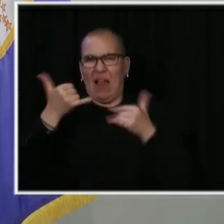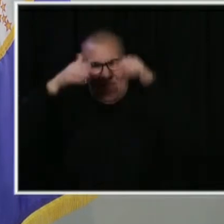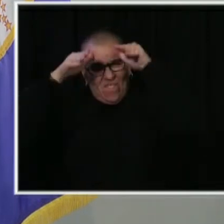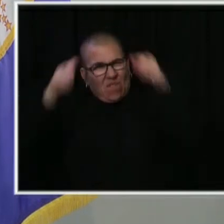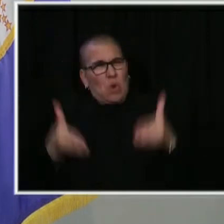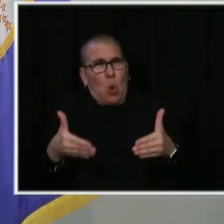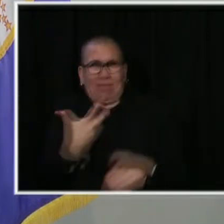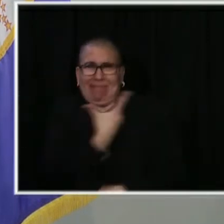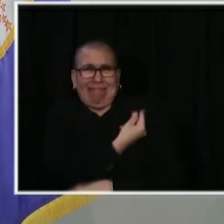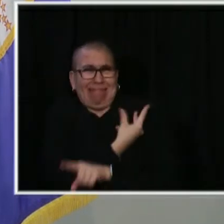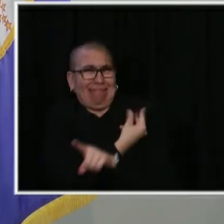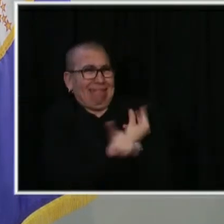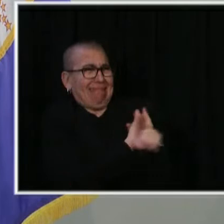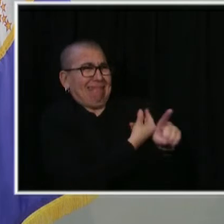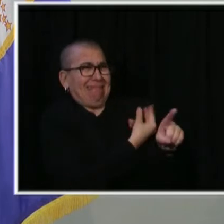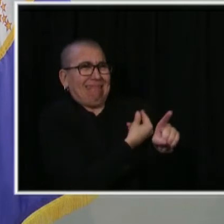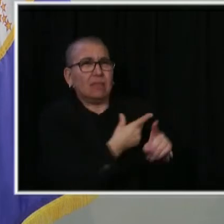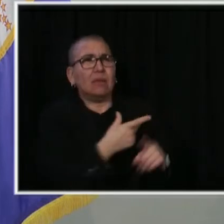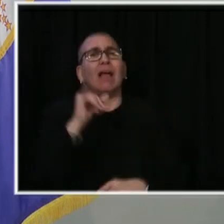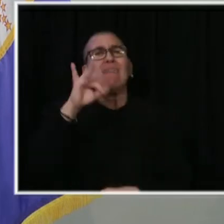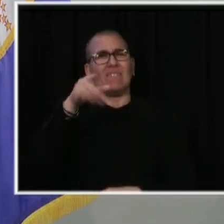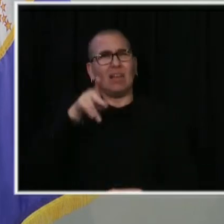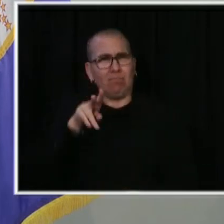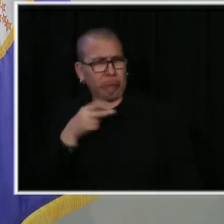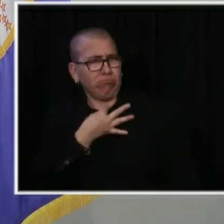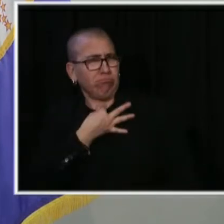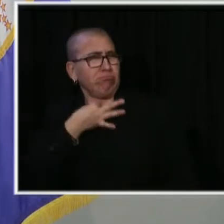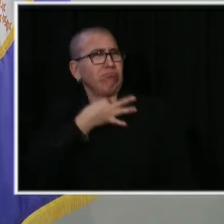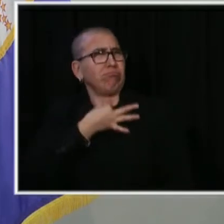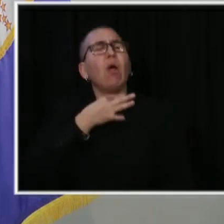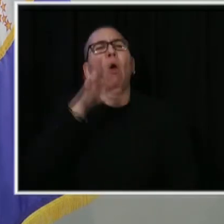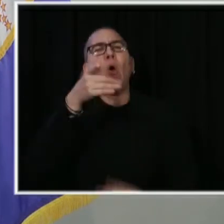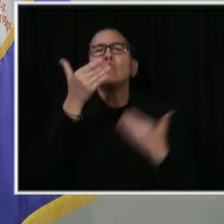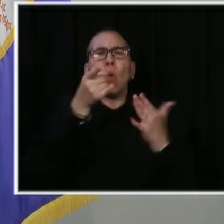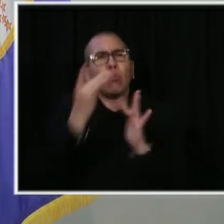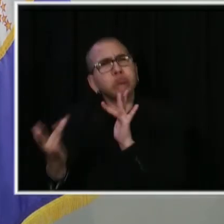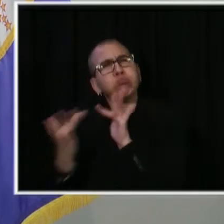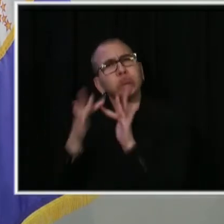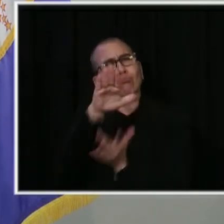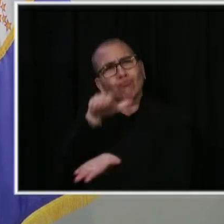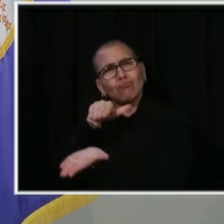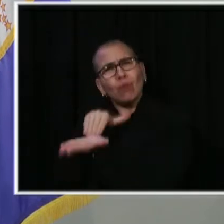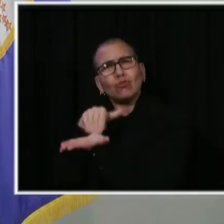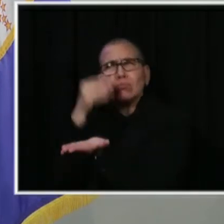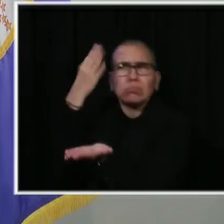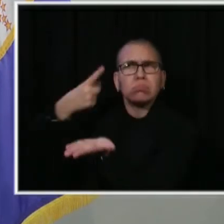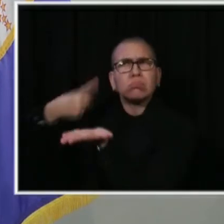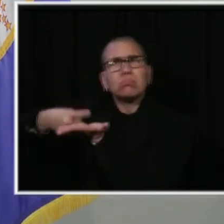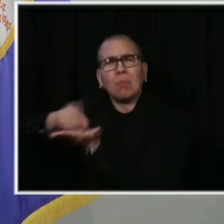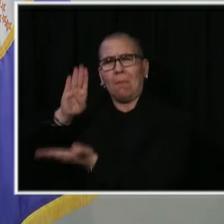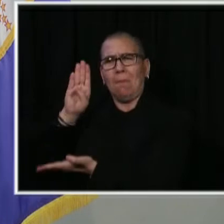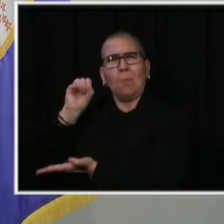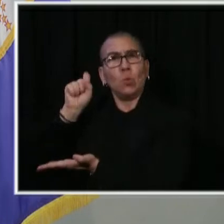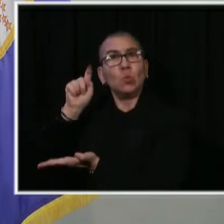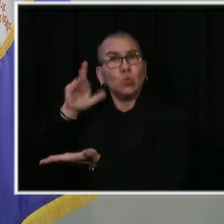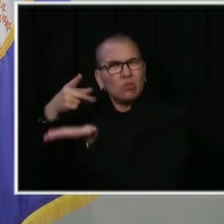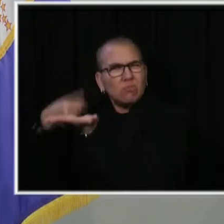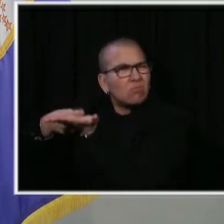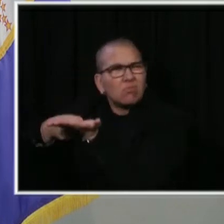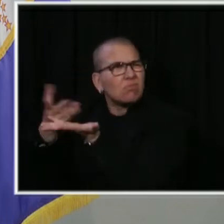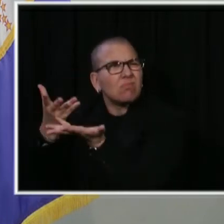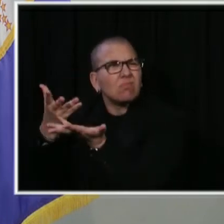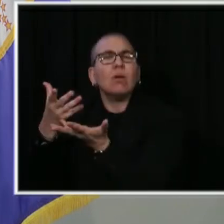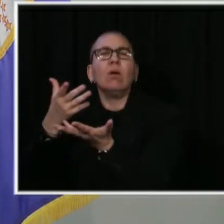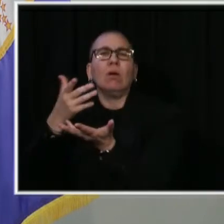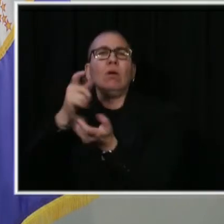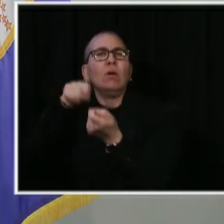yearly checkup with your doctor, or there may be flu clinics and COVID clinics set up where we can get folks vaccinated. And again, those local jurisdictions can still make their